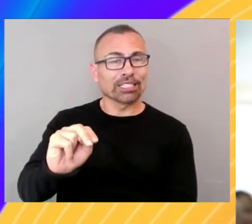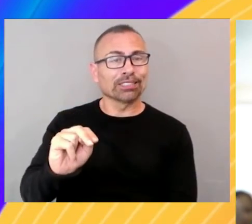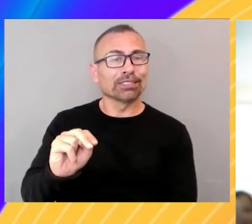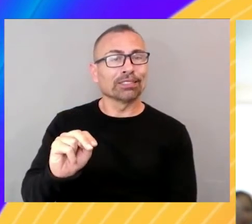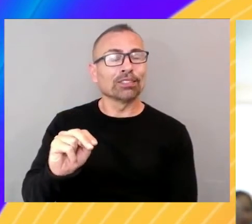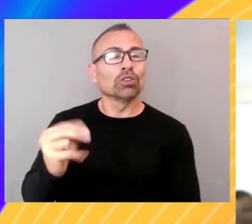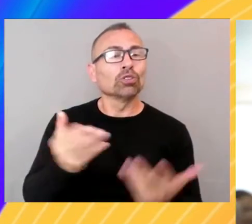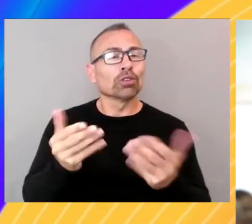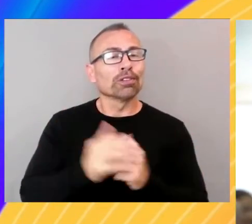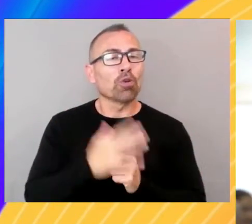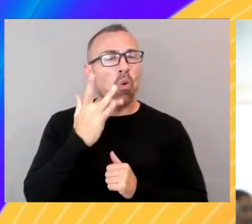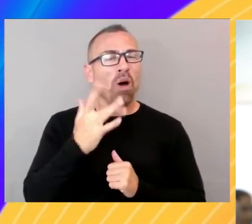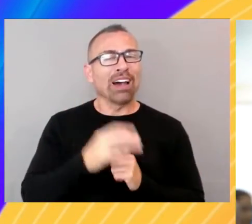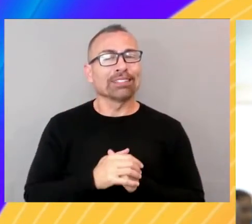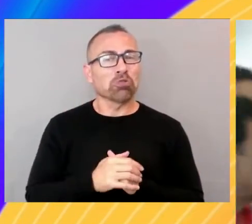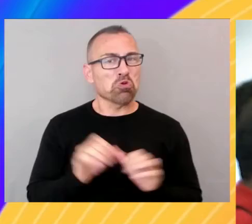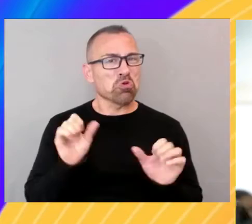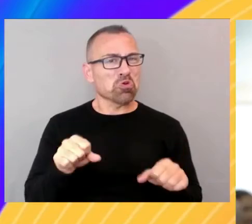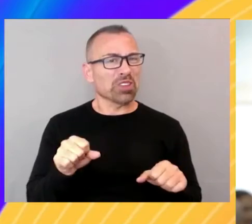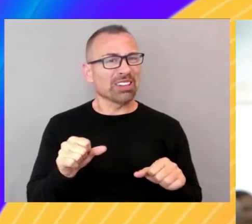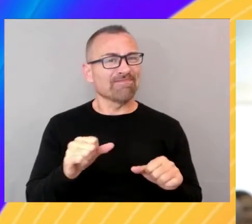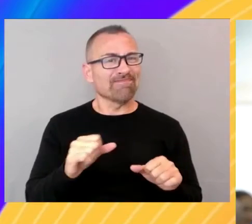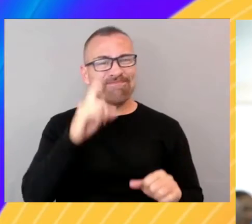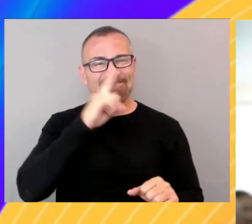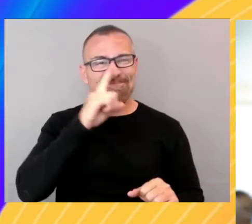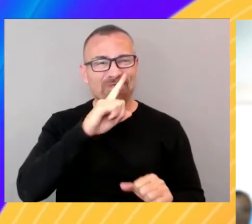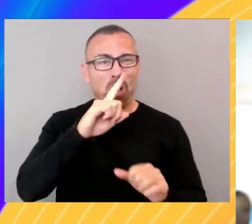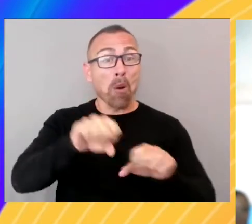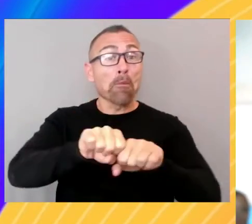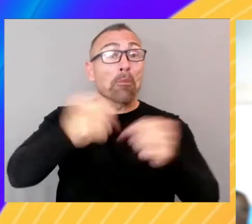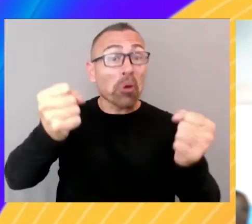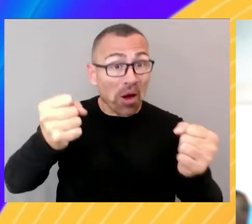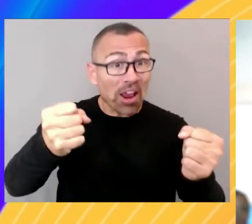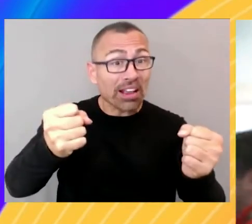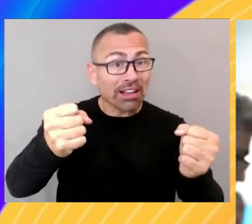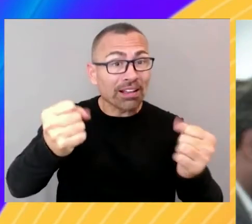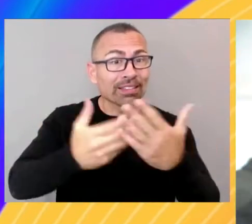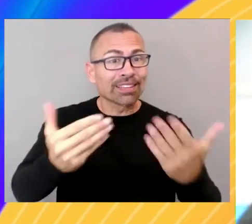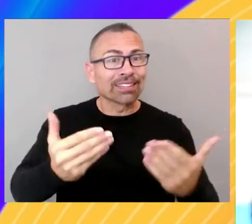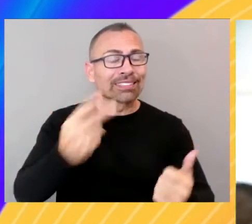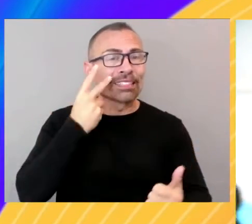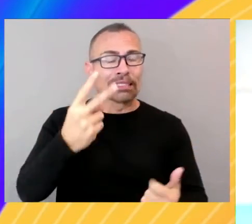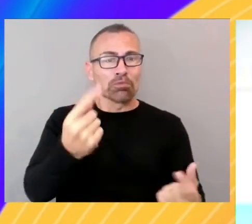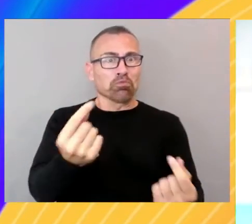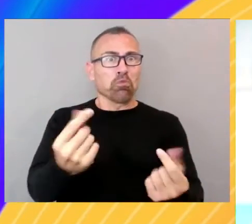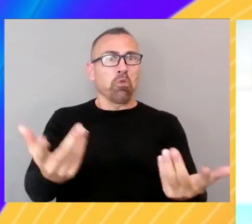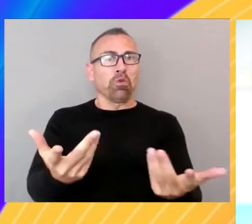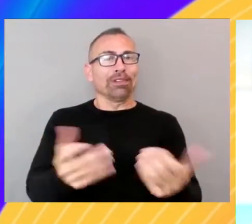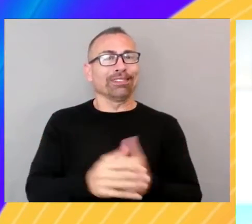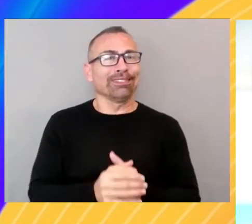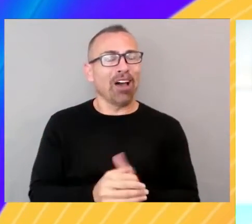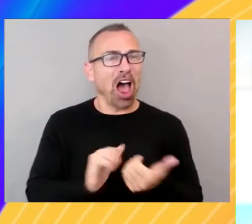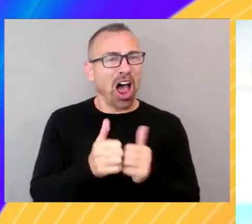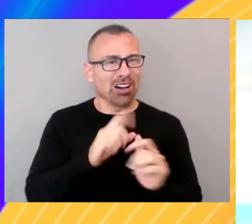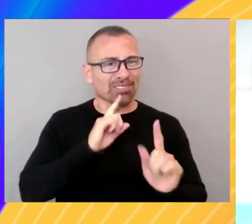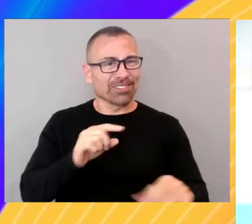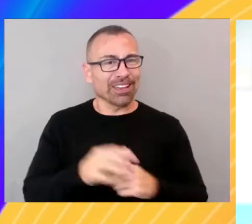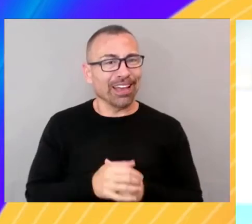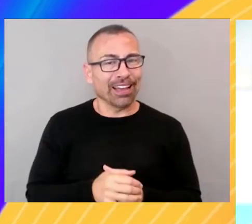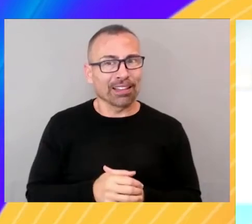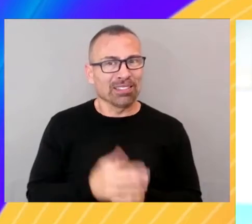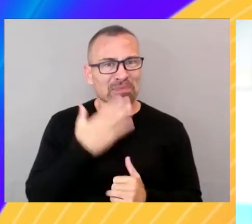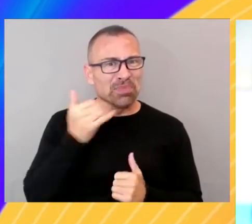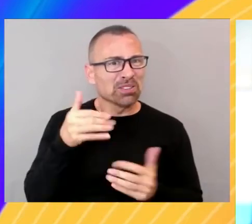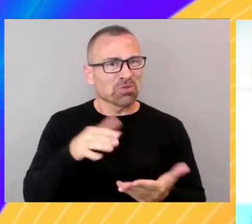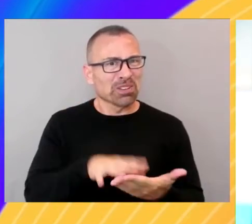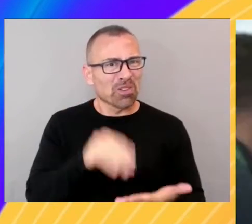right? Yeah. And then, because the best way to see how to react to like an issue is to actually cause an issue. Yeah. Because if you're just